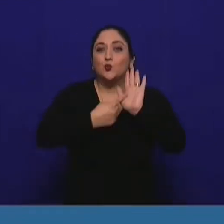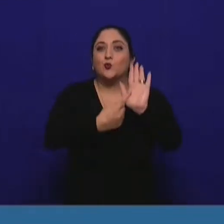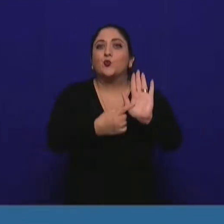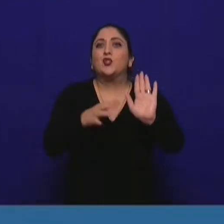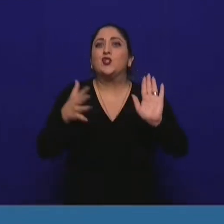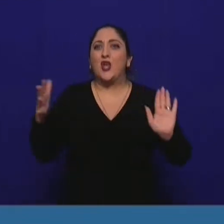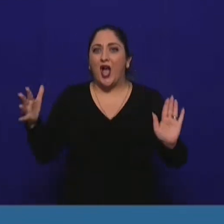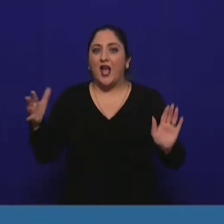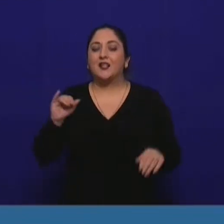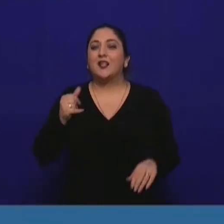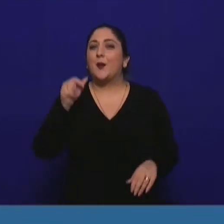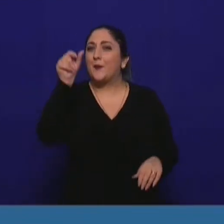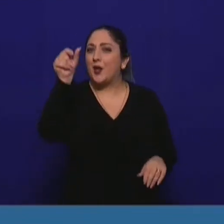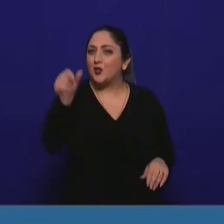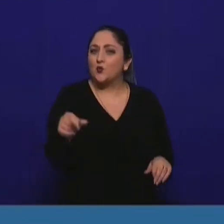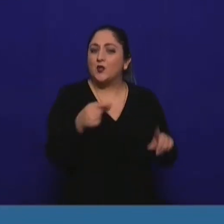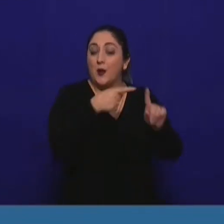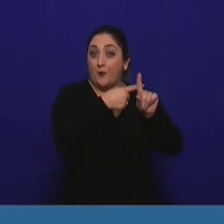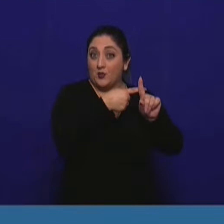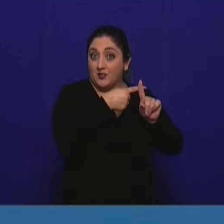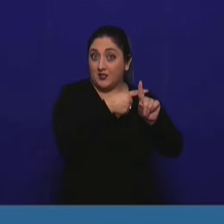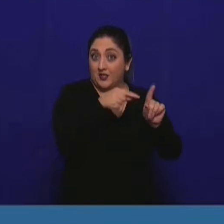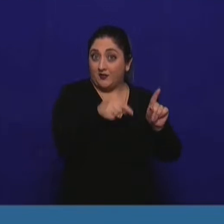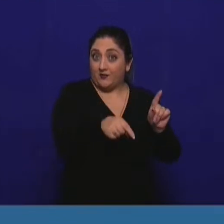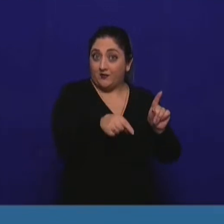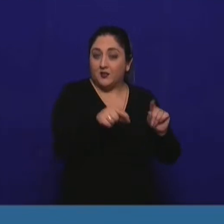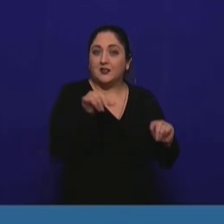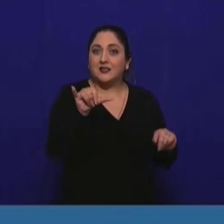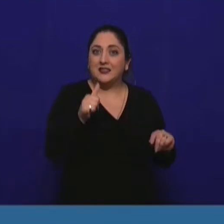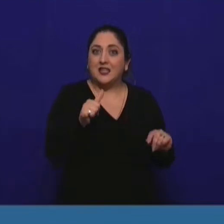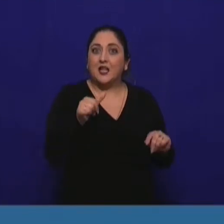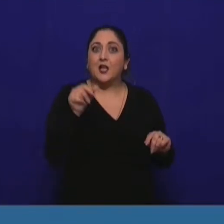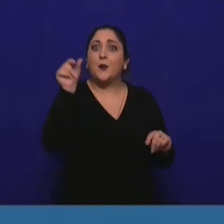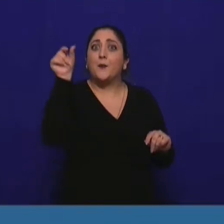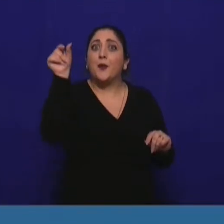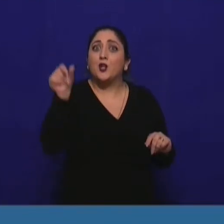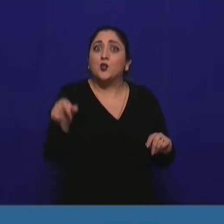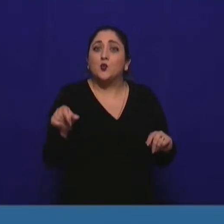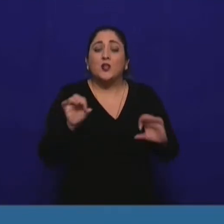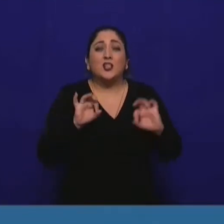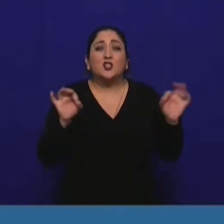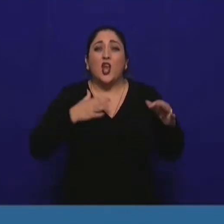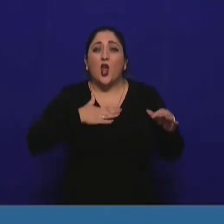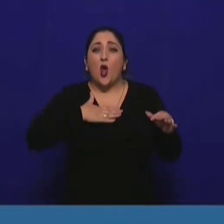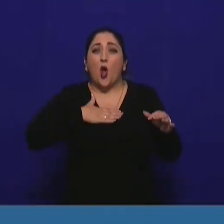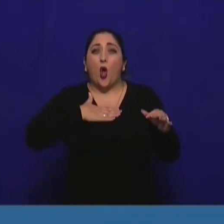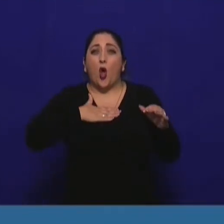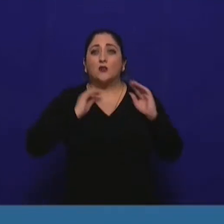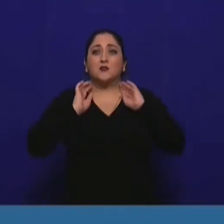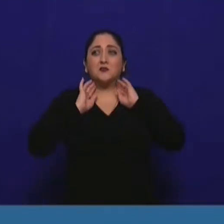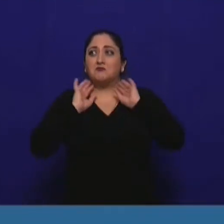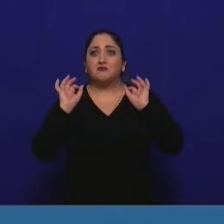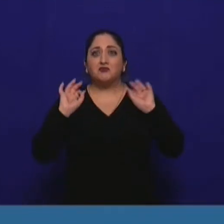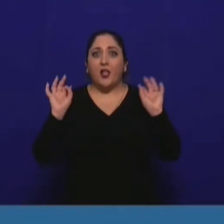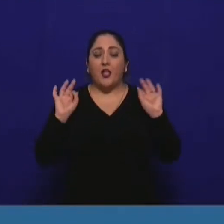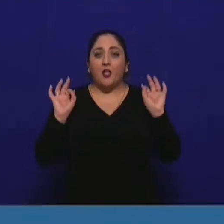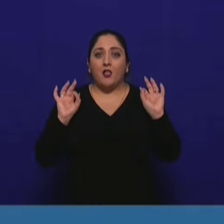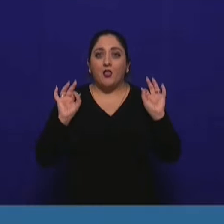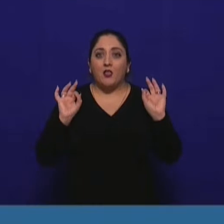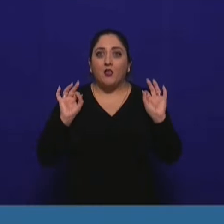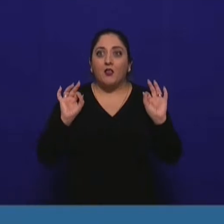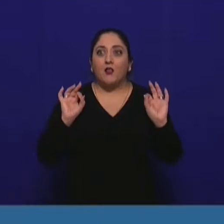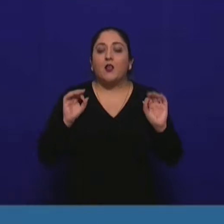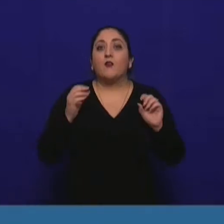meta inti għandek persuna li ħareġ pożittiv, jekk dan il-persuna ma għandu sintomi, allura hemmhekk il-persuna